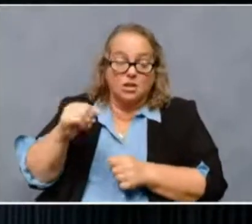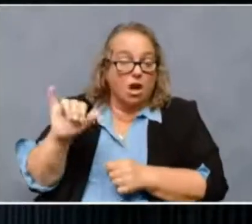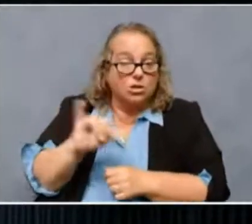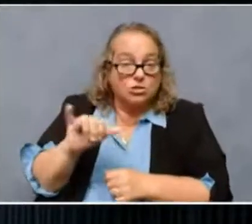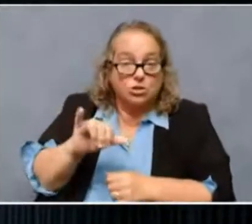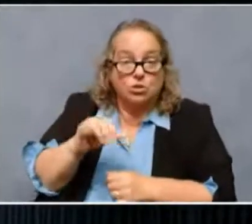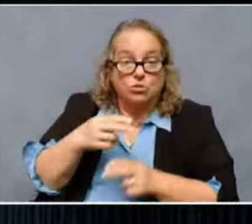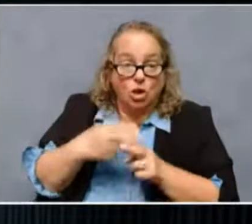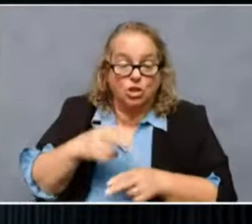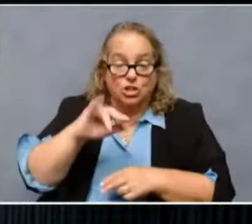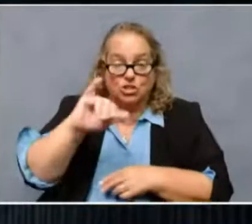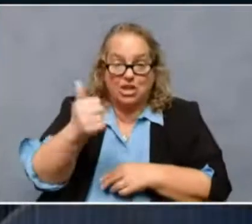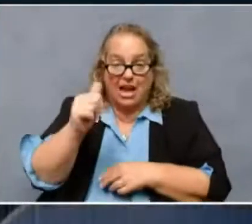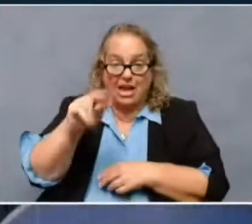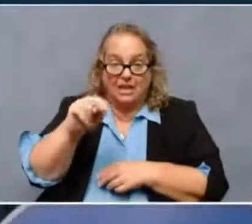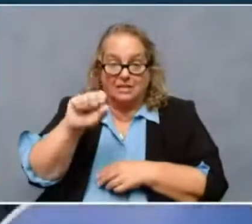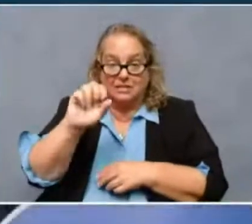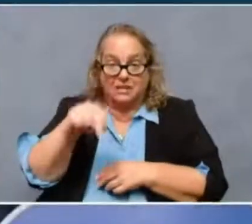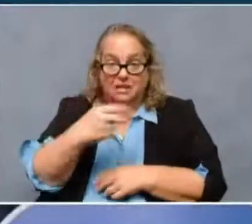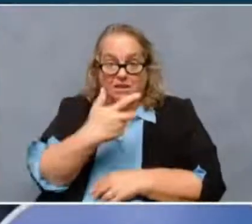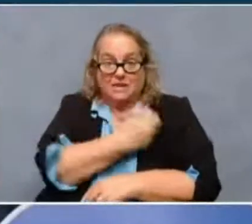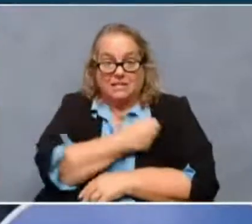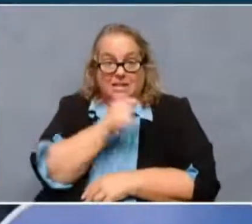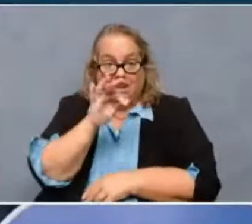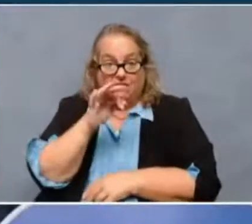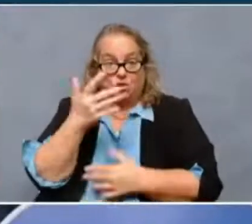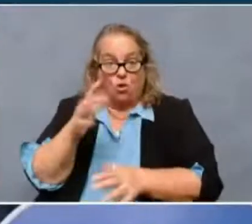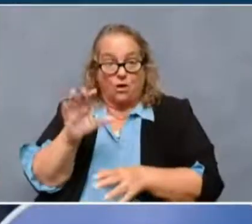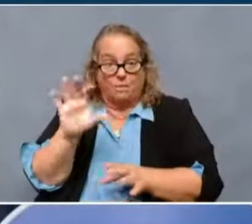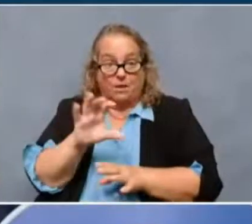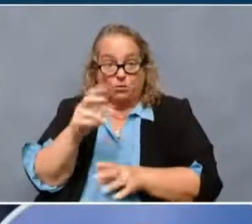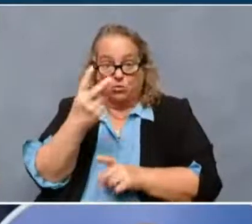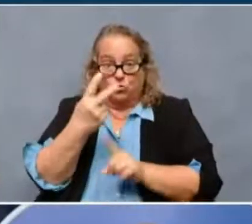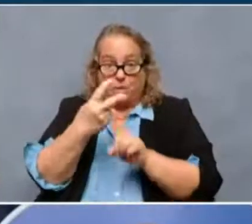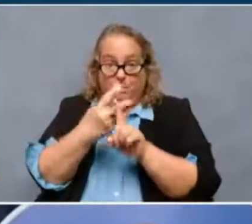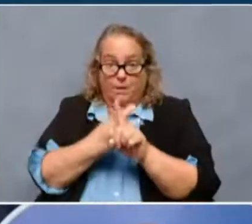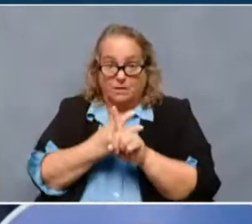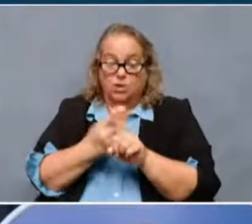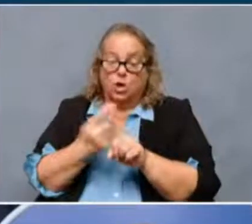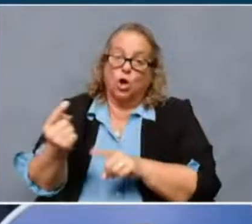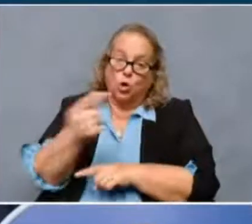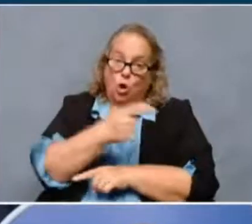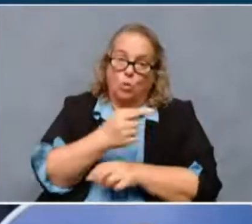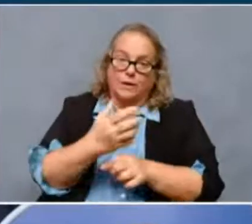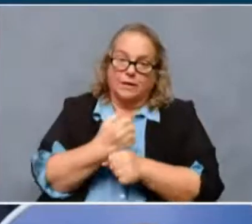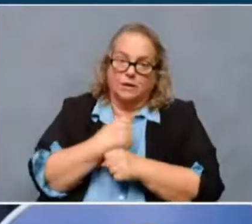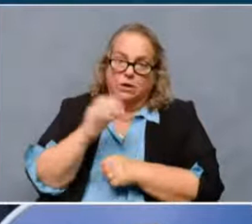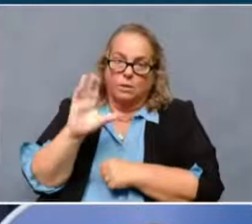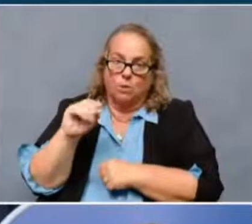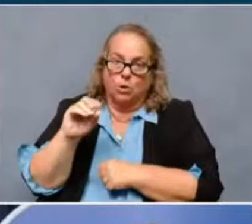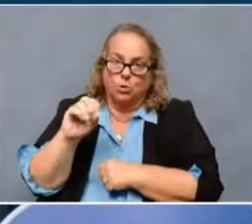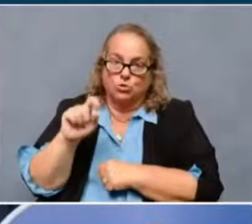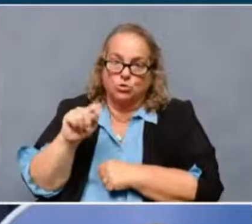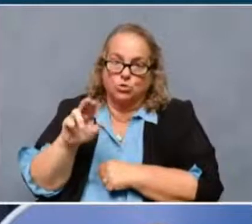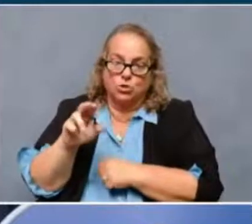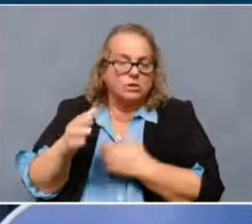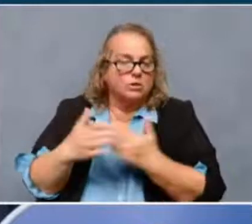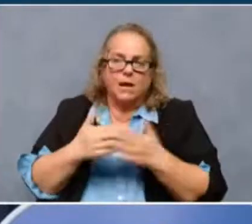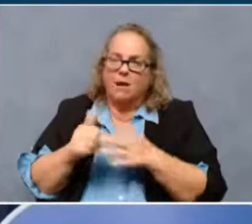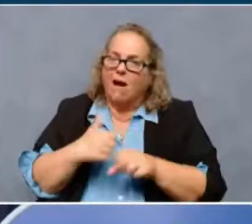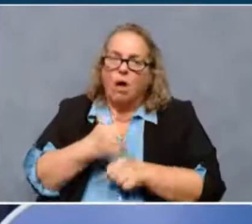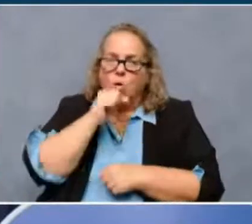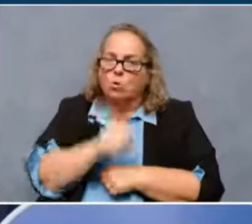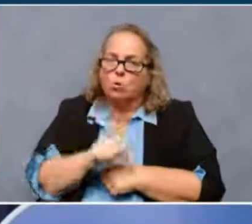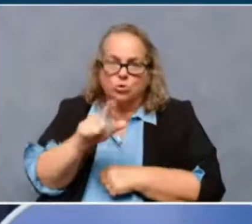vaccine, if it's been 2 months, go get your booster. Doesn't matter how old you are. This